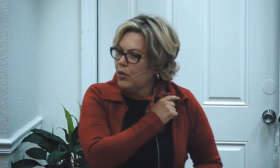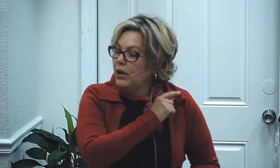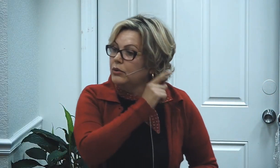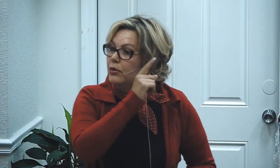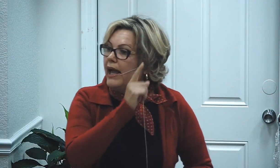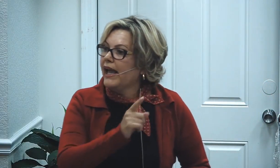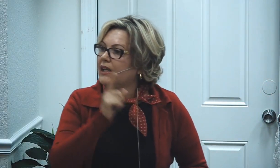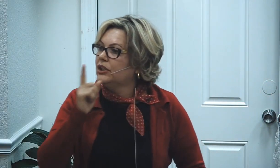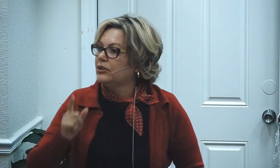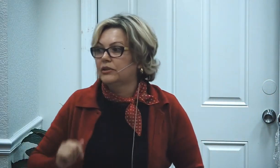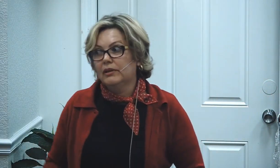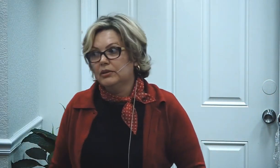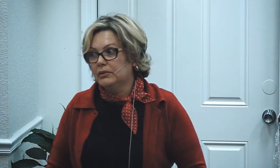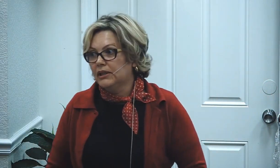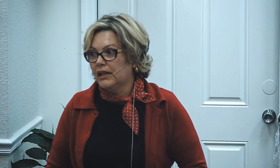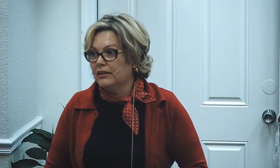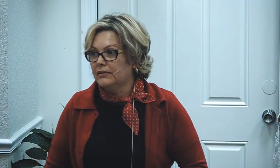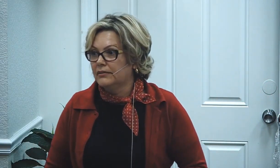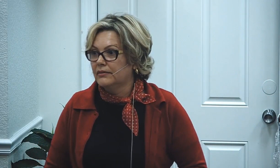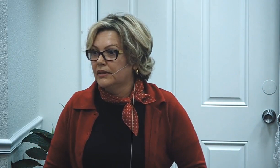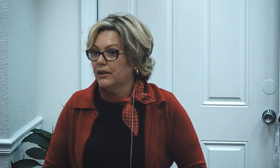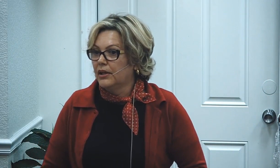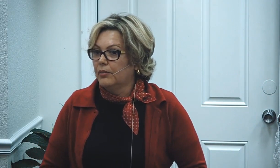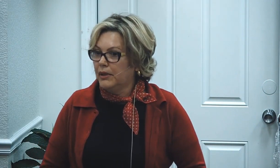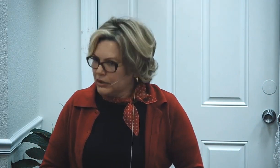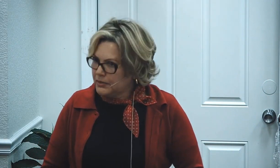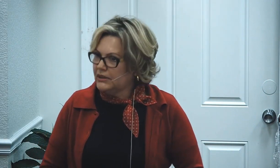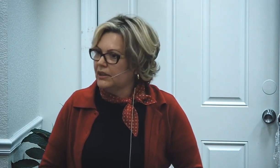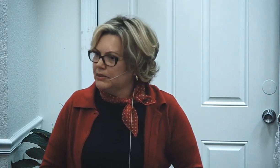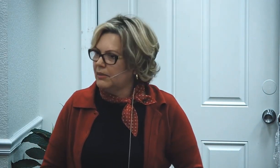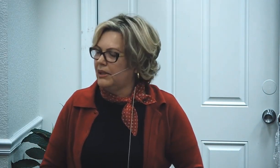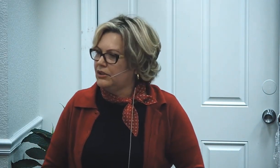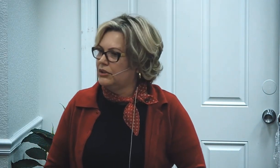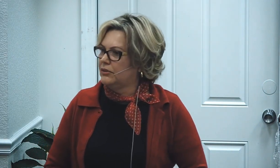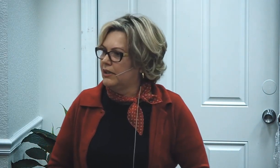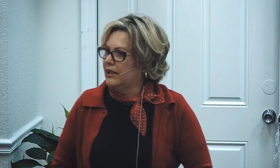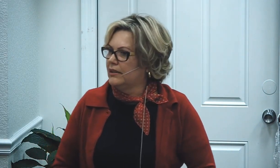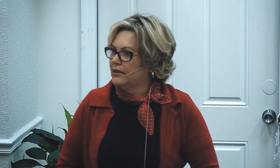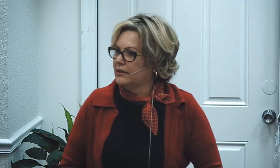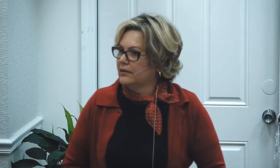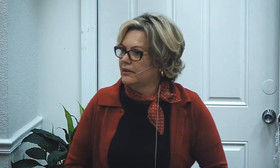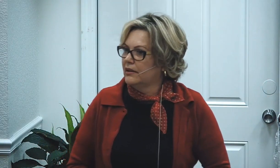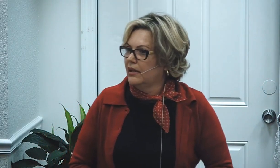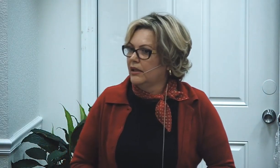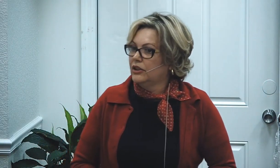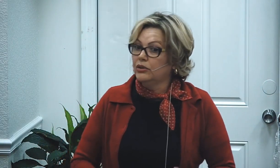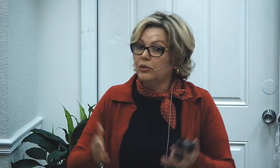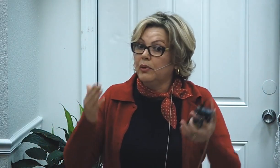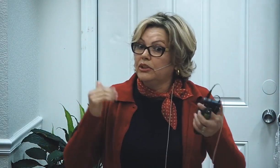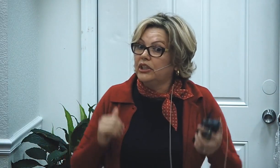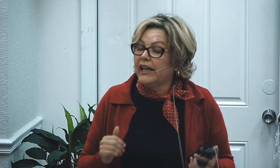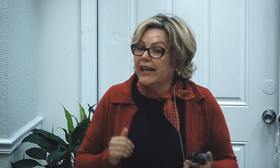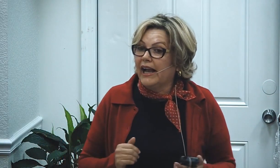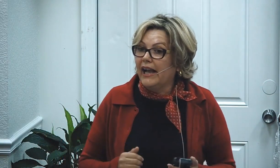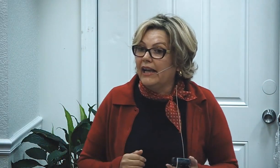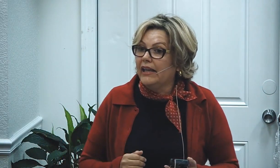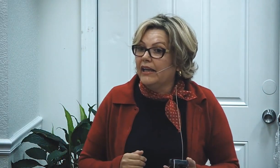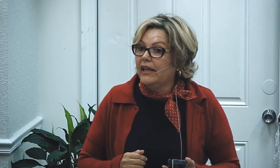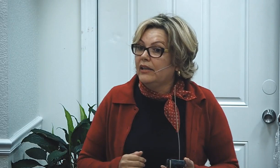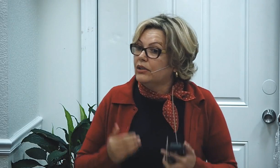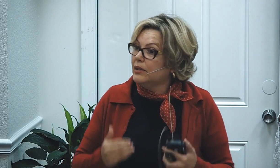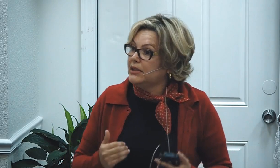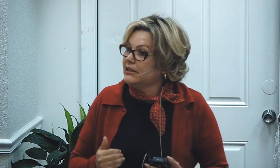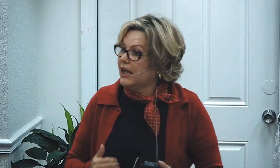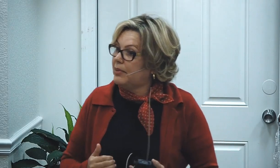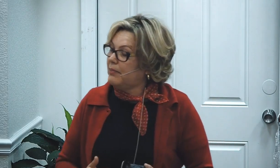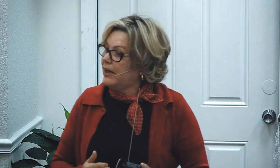And we're going to learn today when Jesus comes to take us. Because we need to know this, right? Jesus cannot